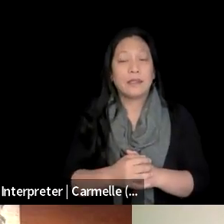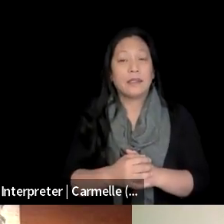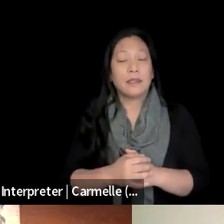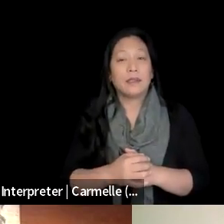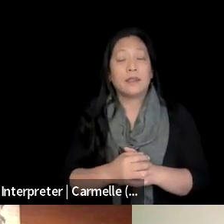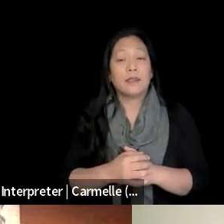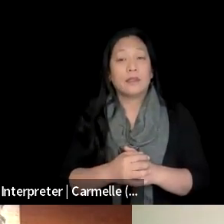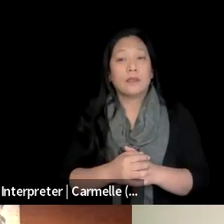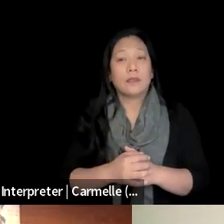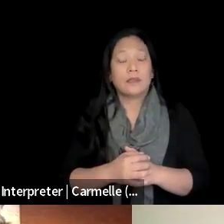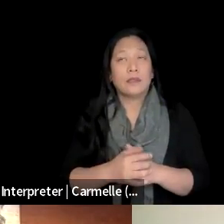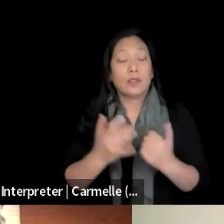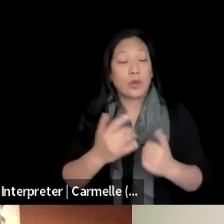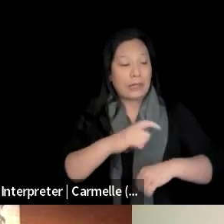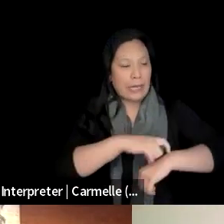to